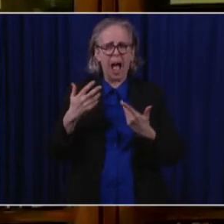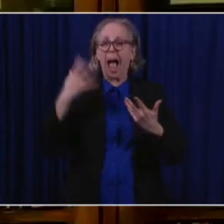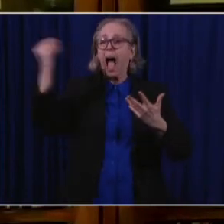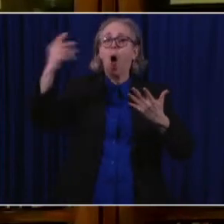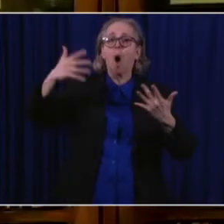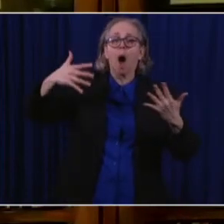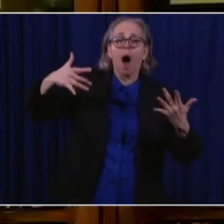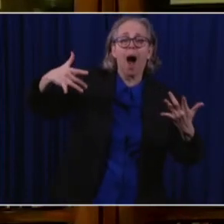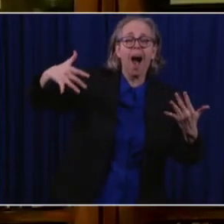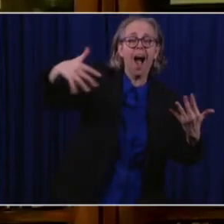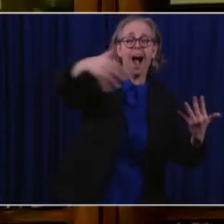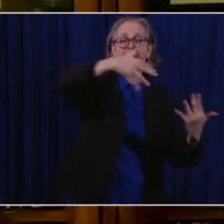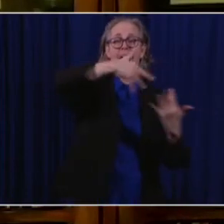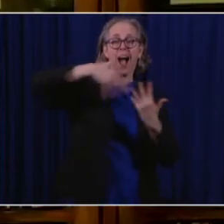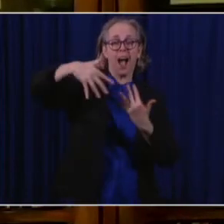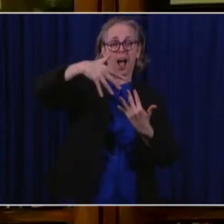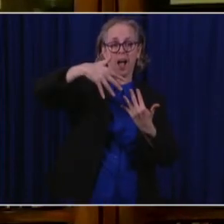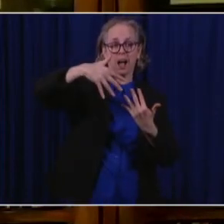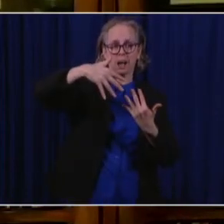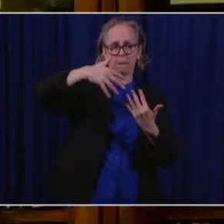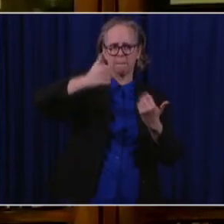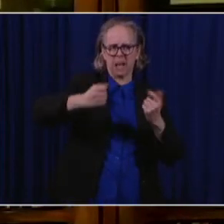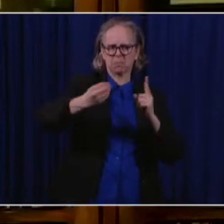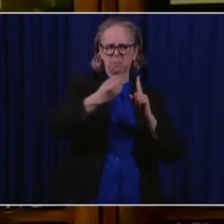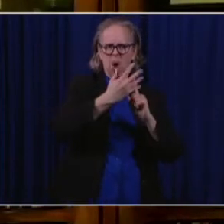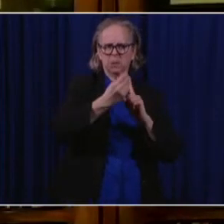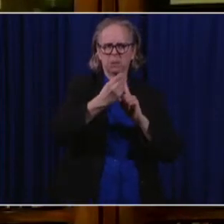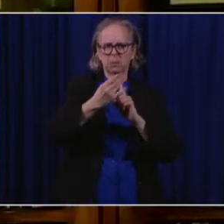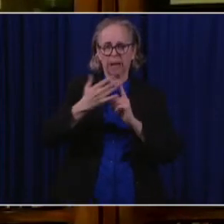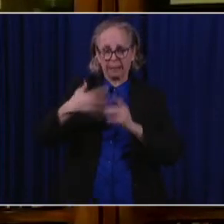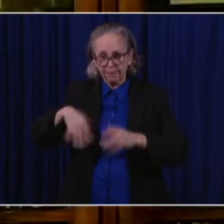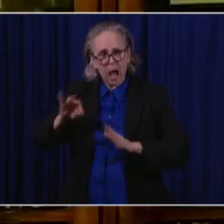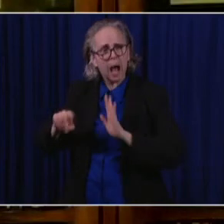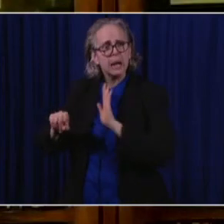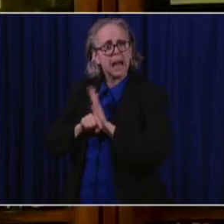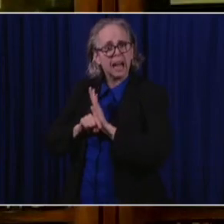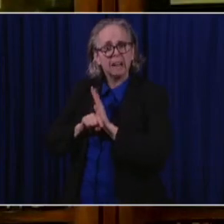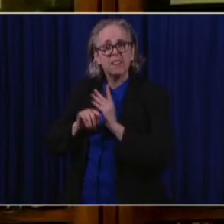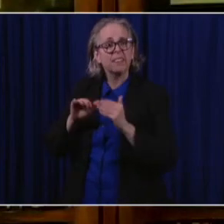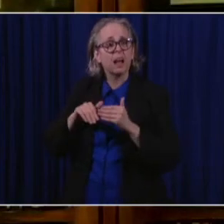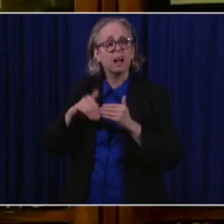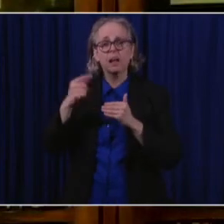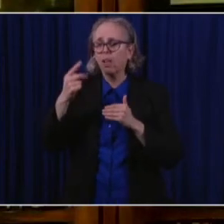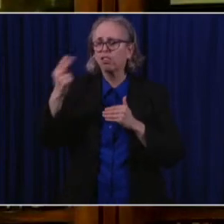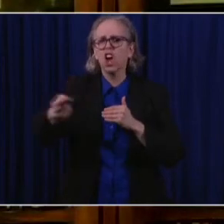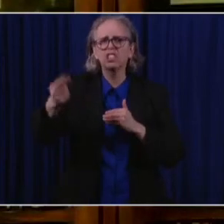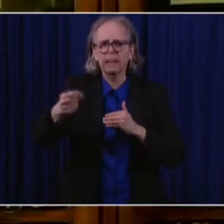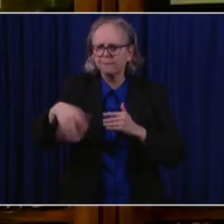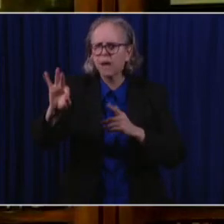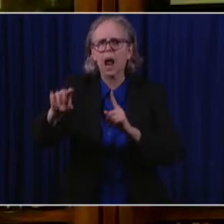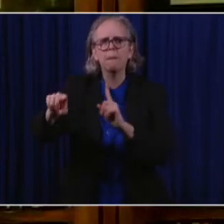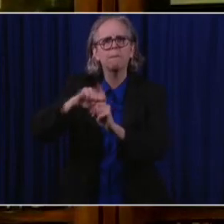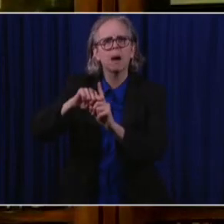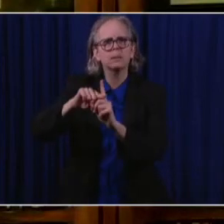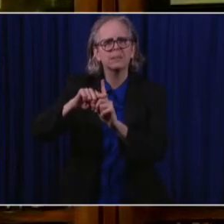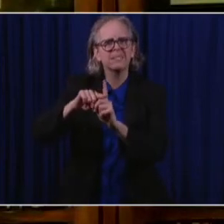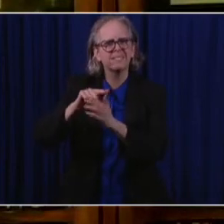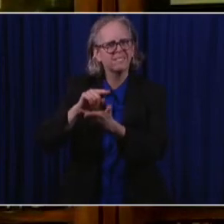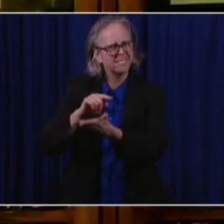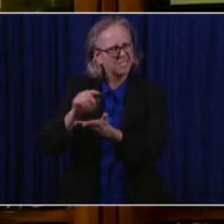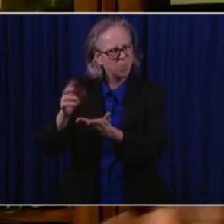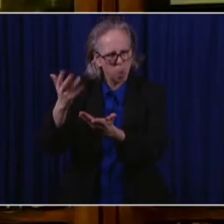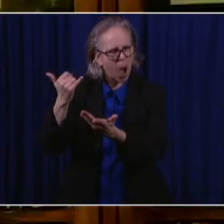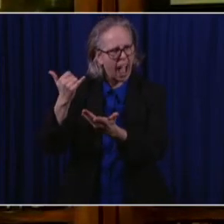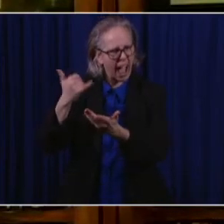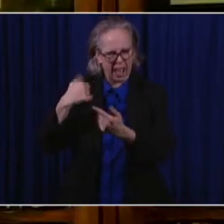negative today and be positive by Thursday. So it's really a combination. The testing's fine, but if you've been out at friends'